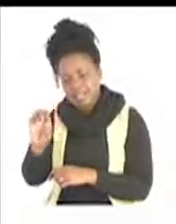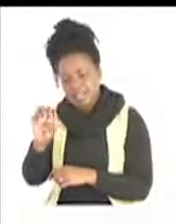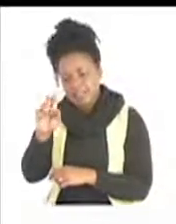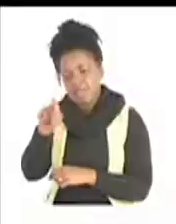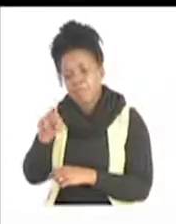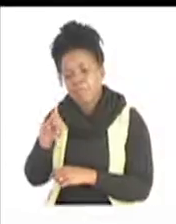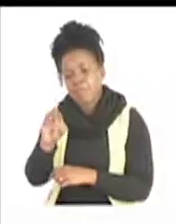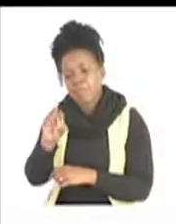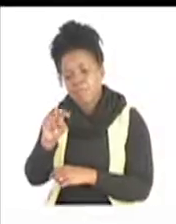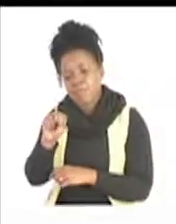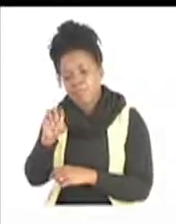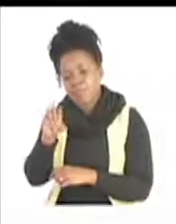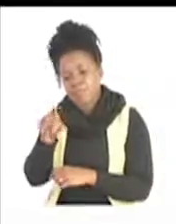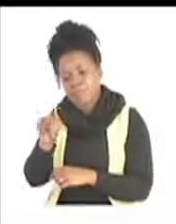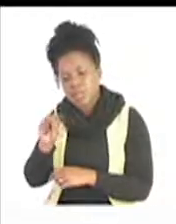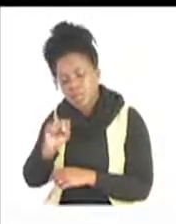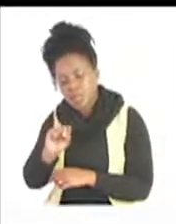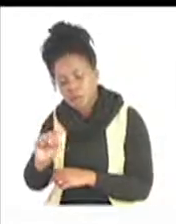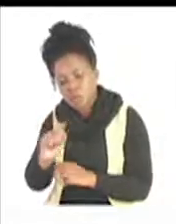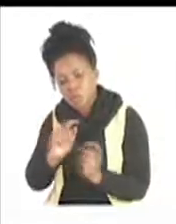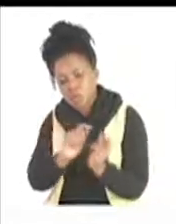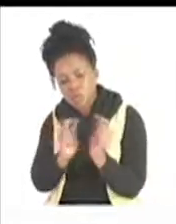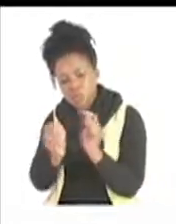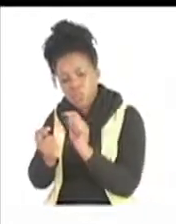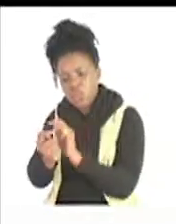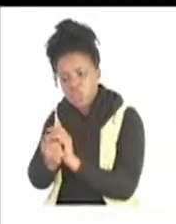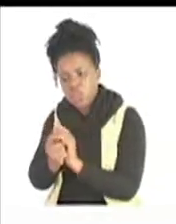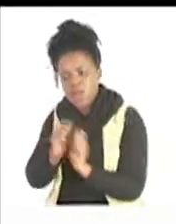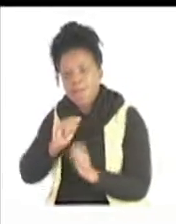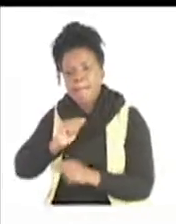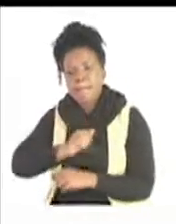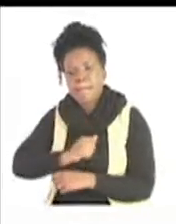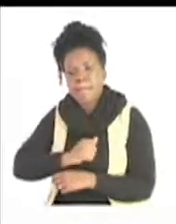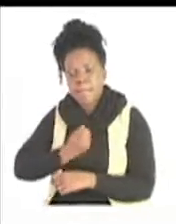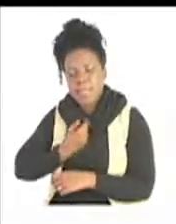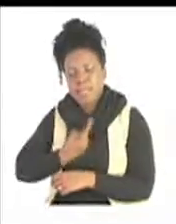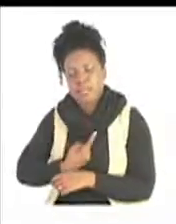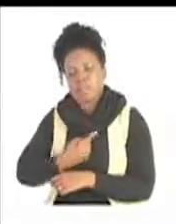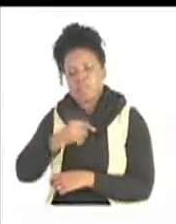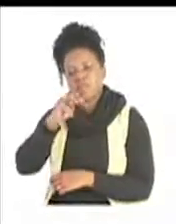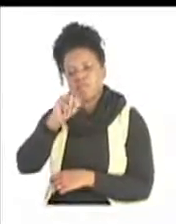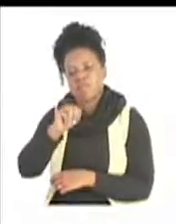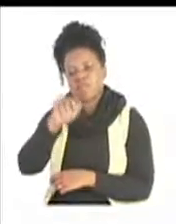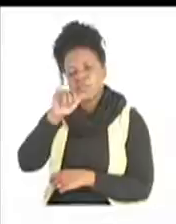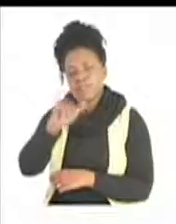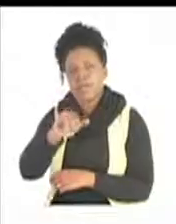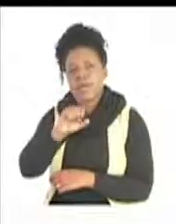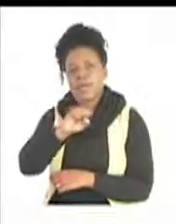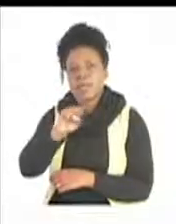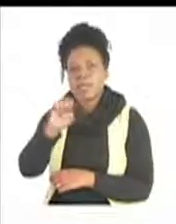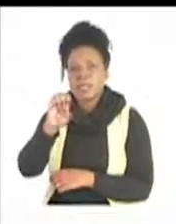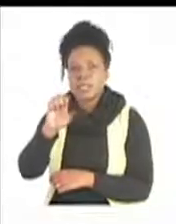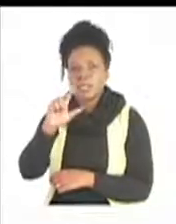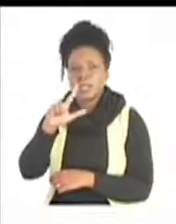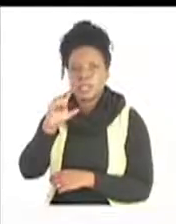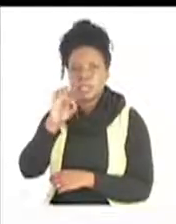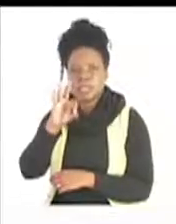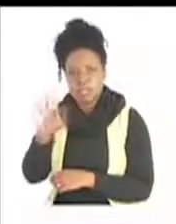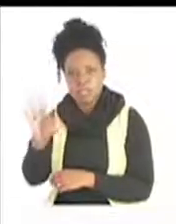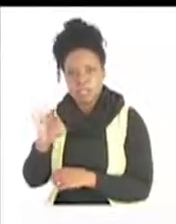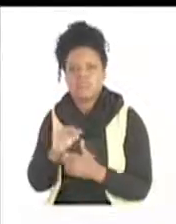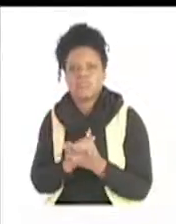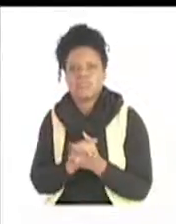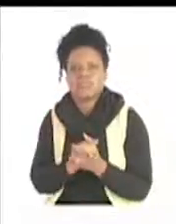to highlight one important thing, and that is reflexive pronoun